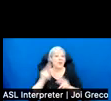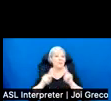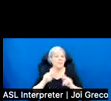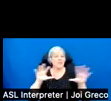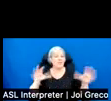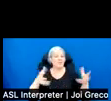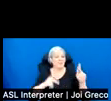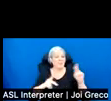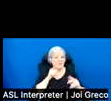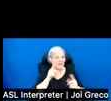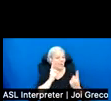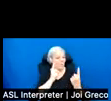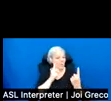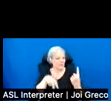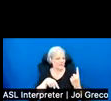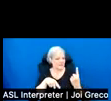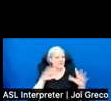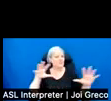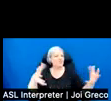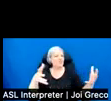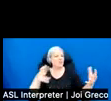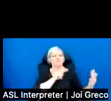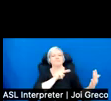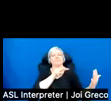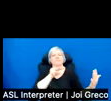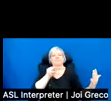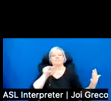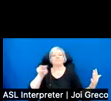people, not an individual. And so it's looking at it from